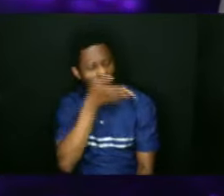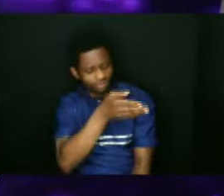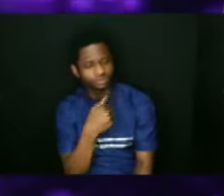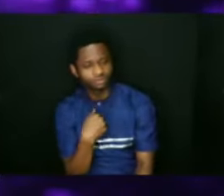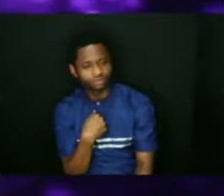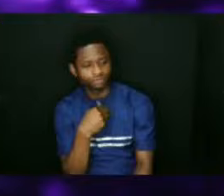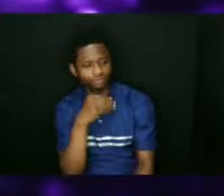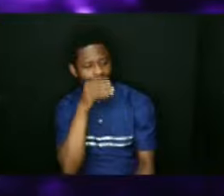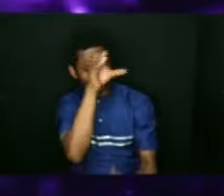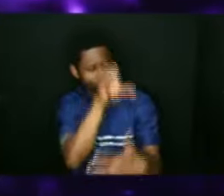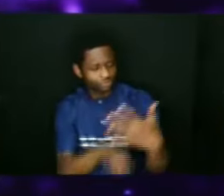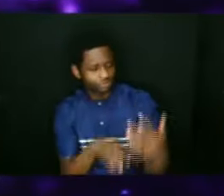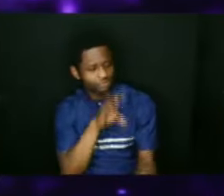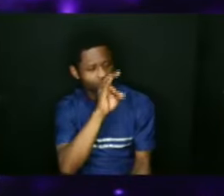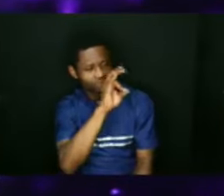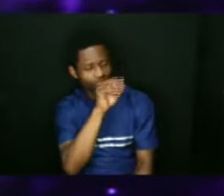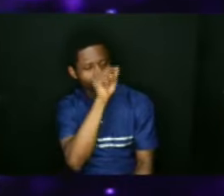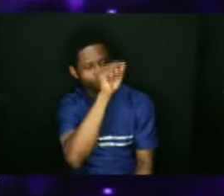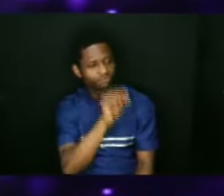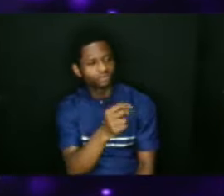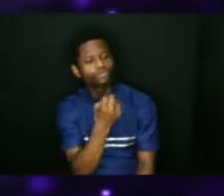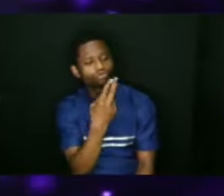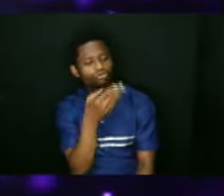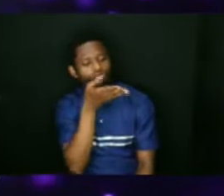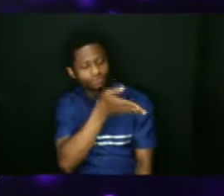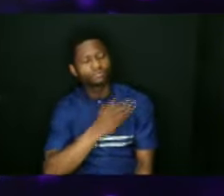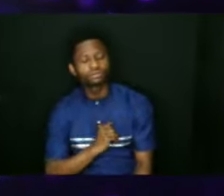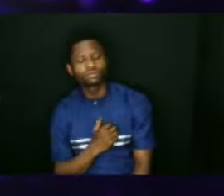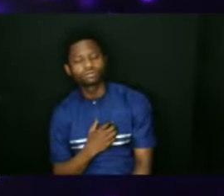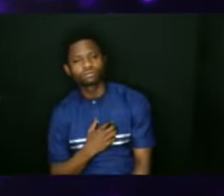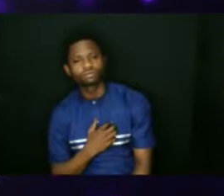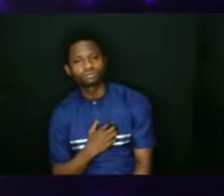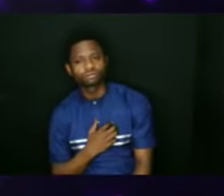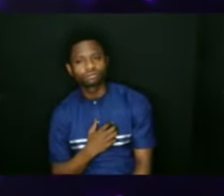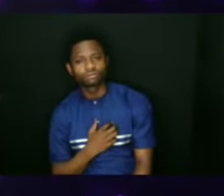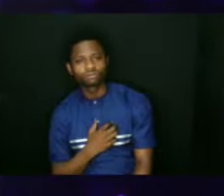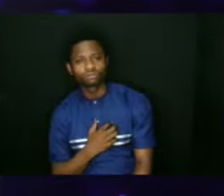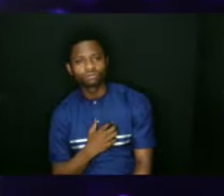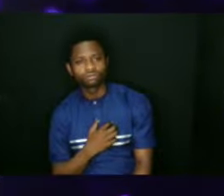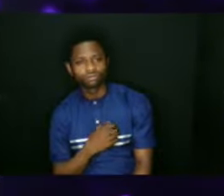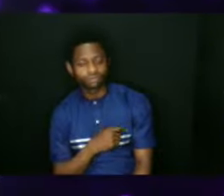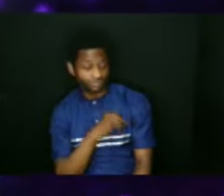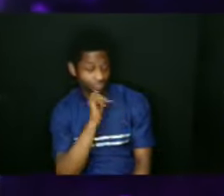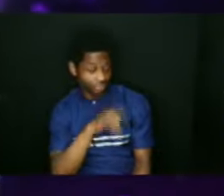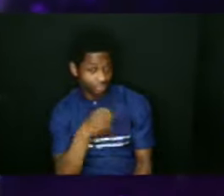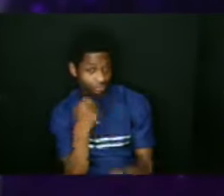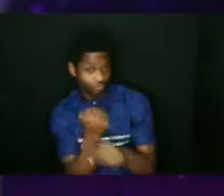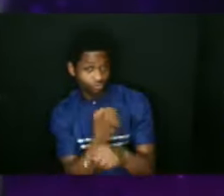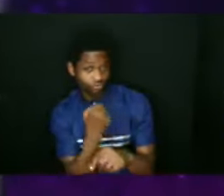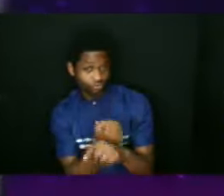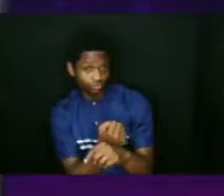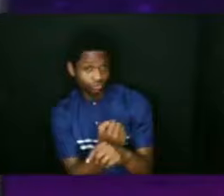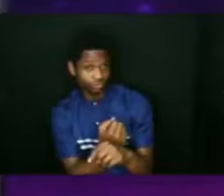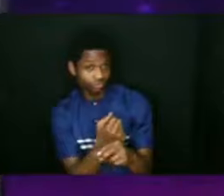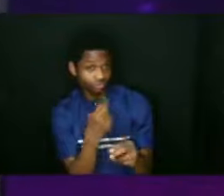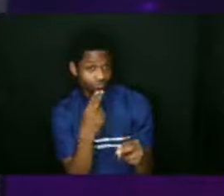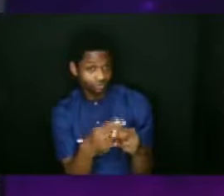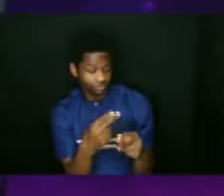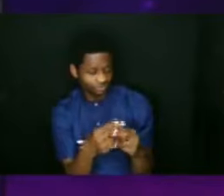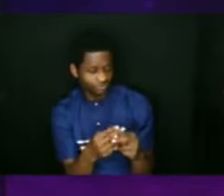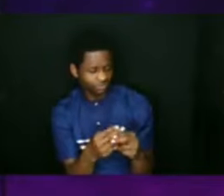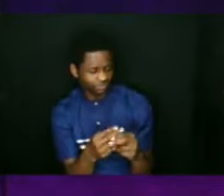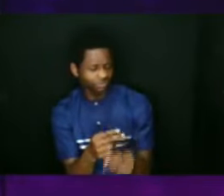12. Zechariah chapter 7, verse 12. This stone is referred to as the